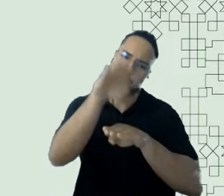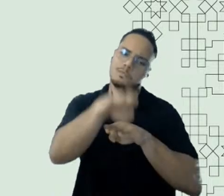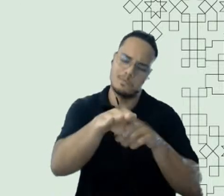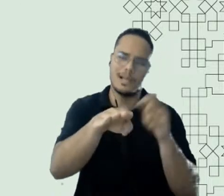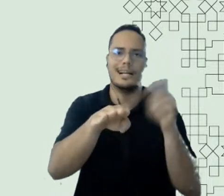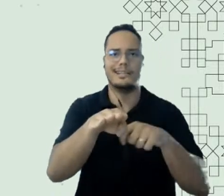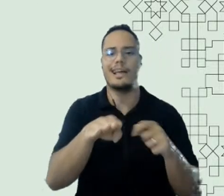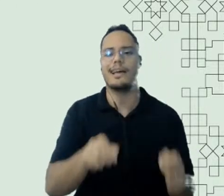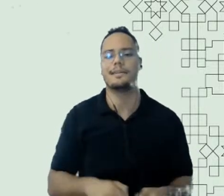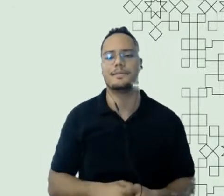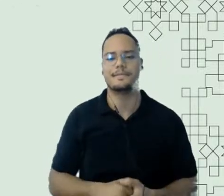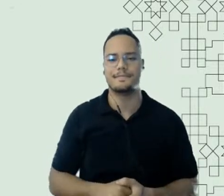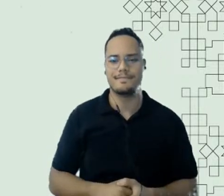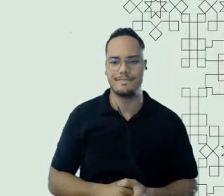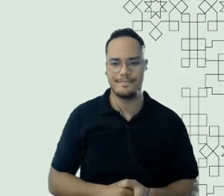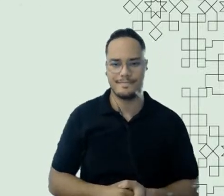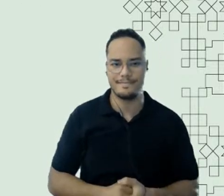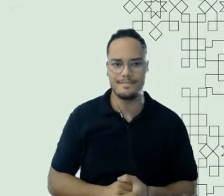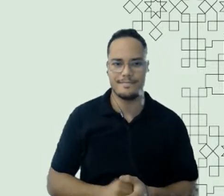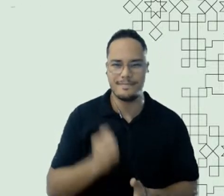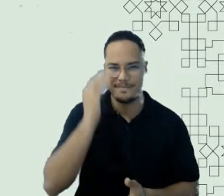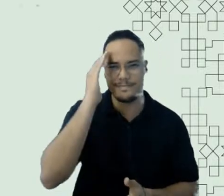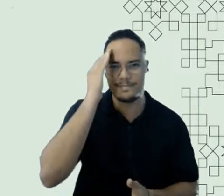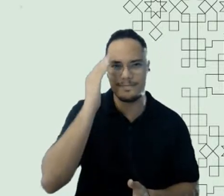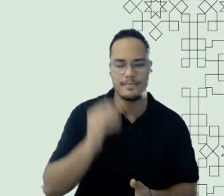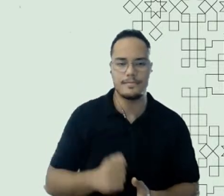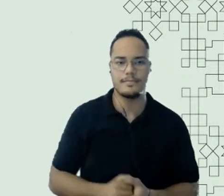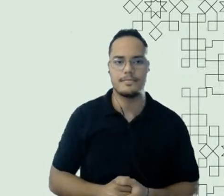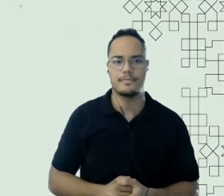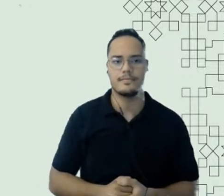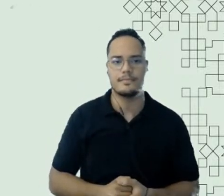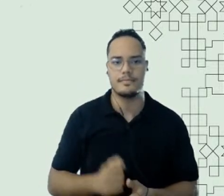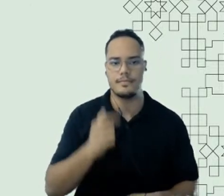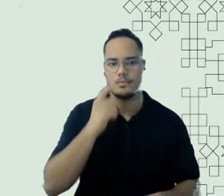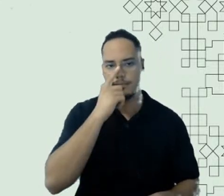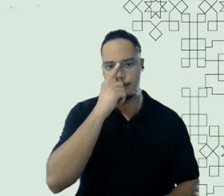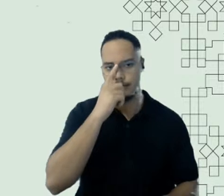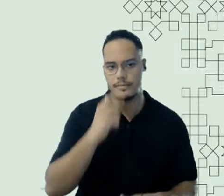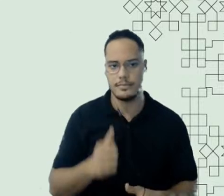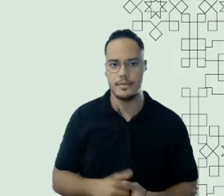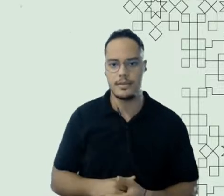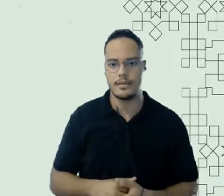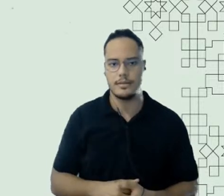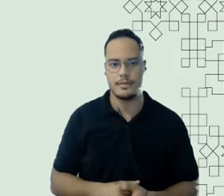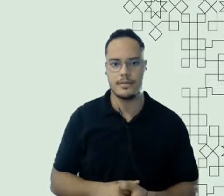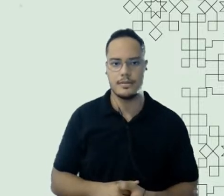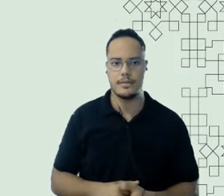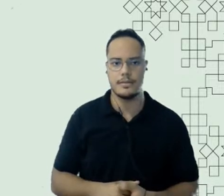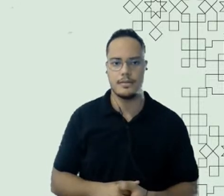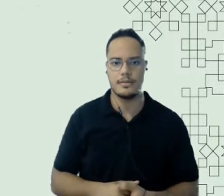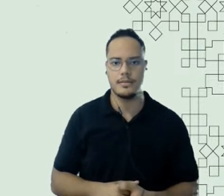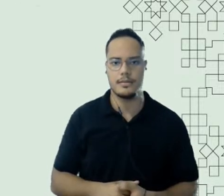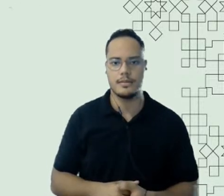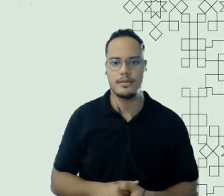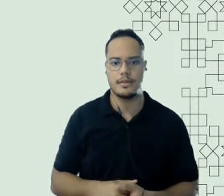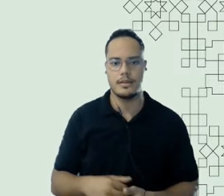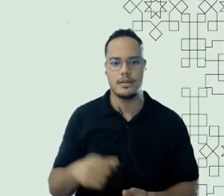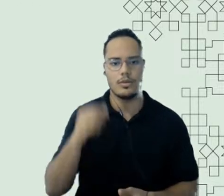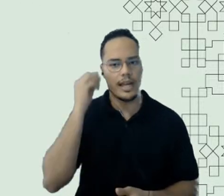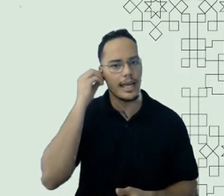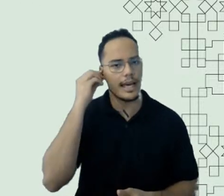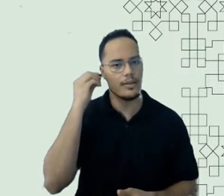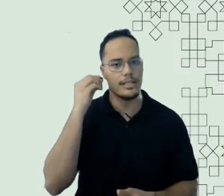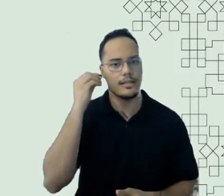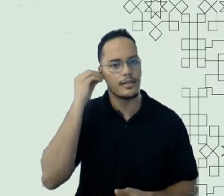are mandatory, most of them. There is the text and data mining exception, the Article 3 and 4 for scientific